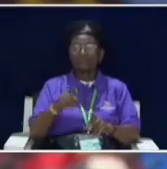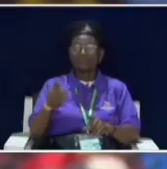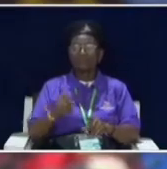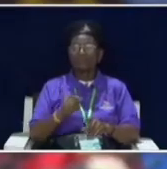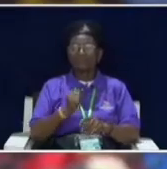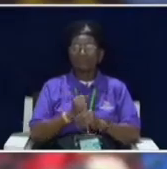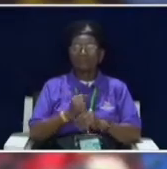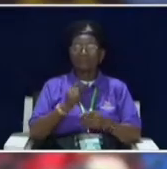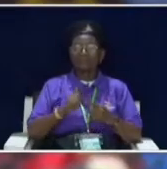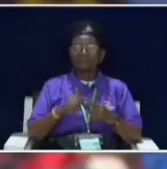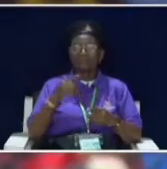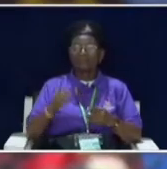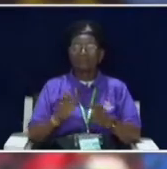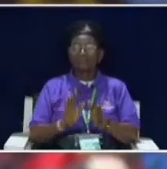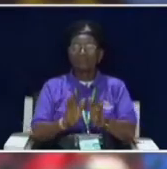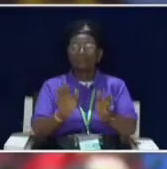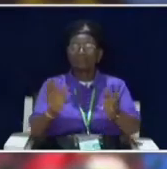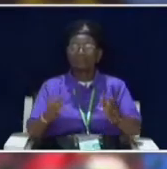a